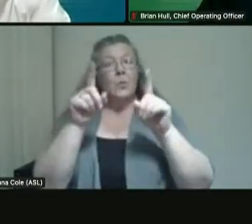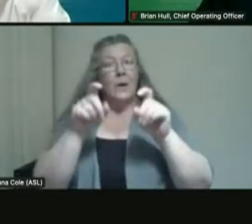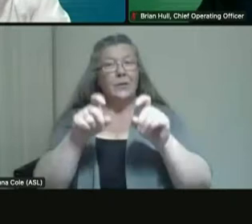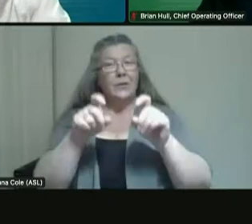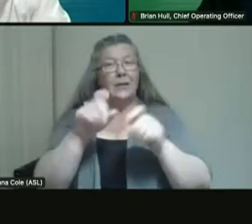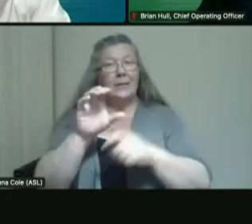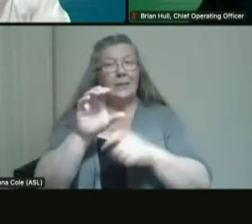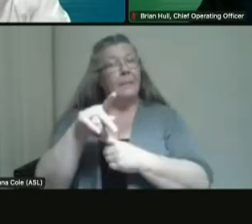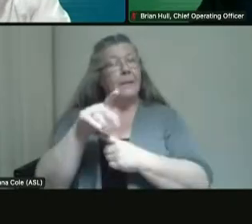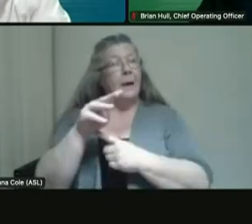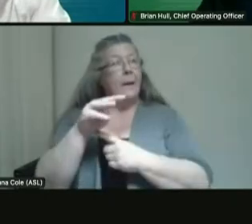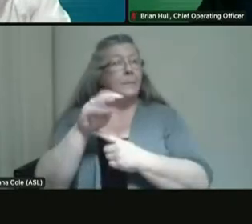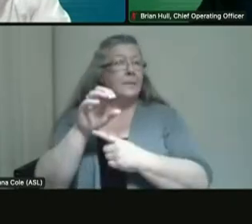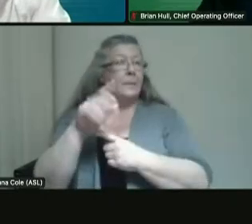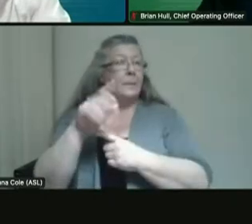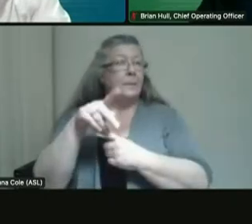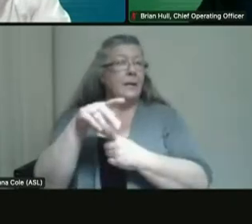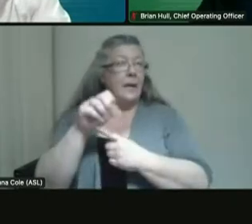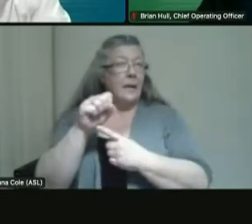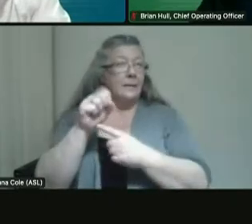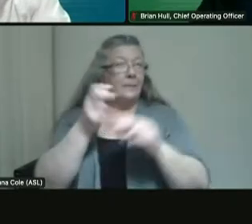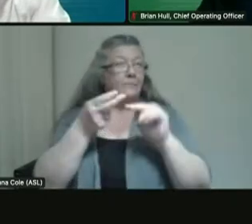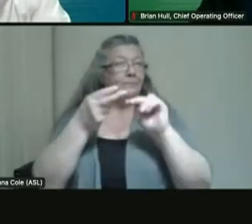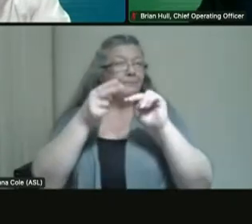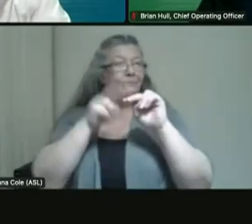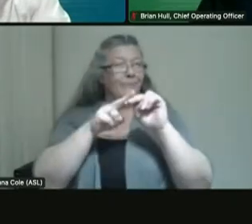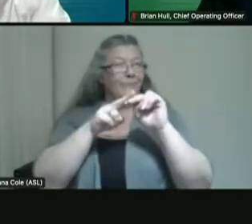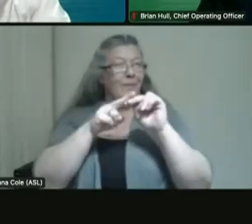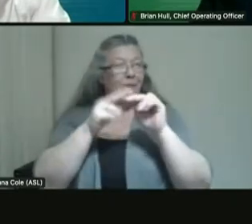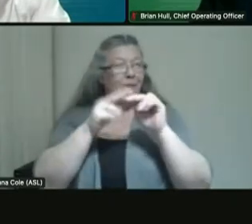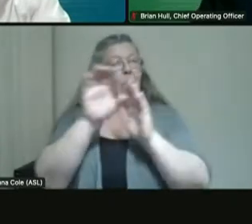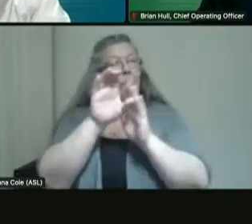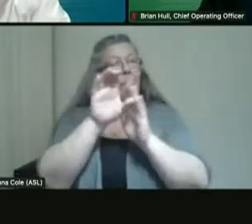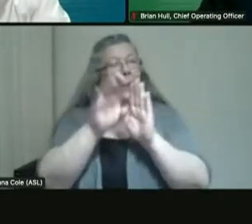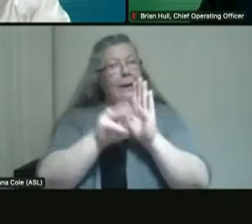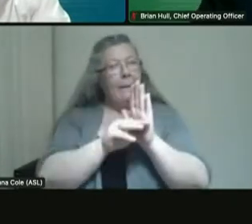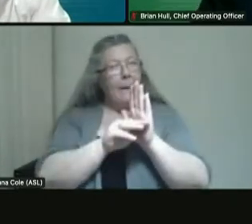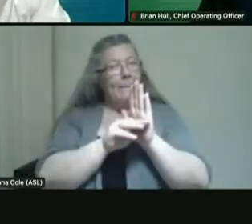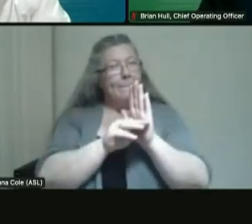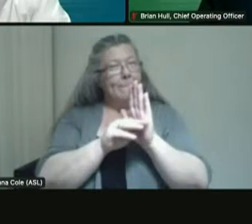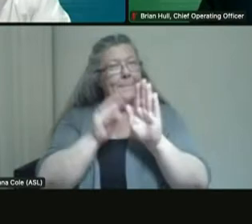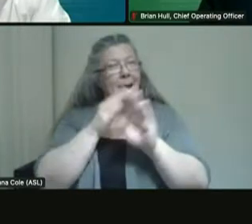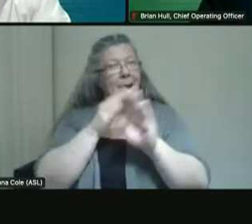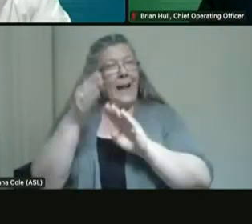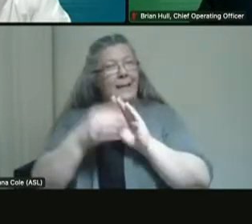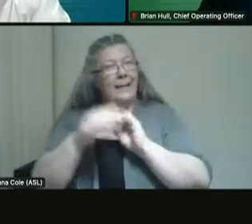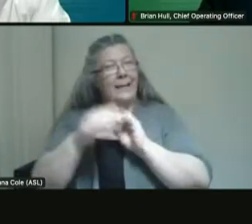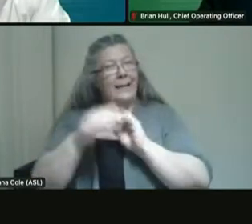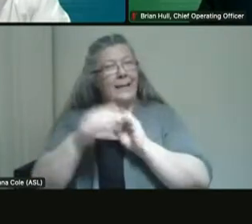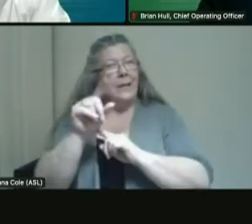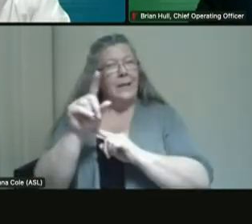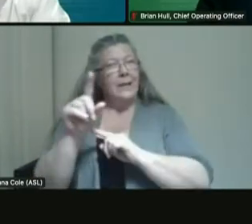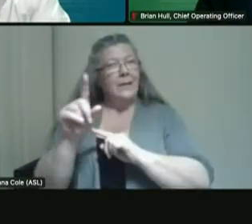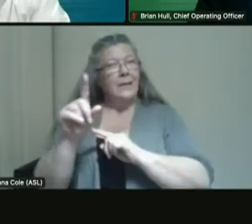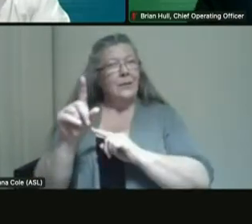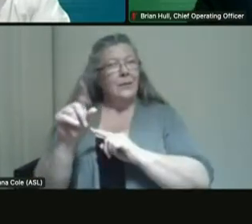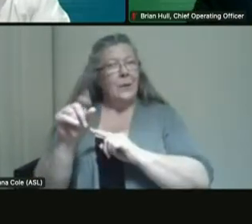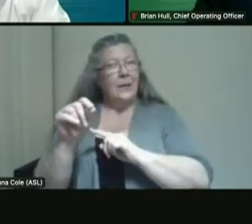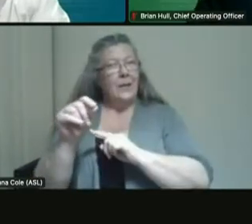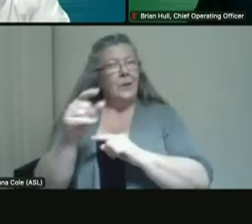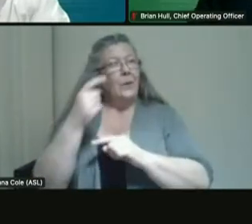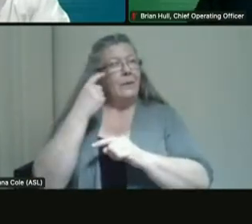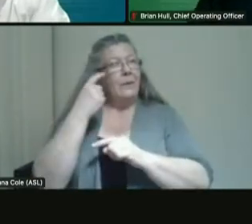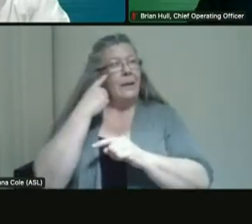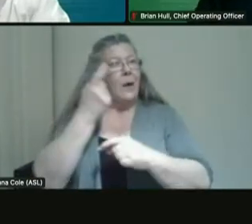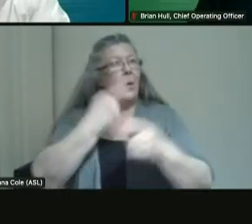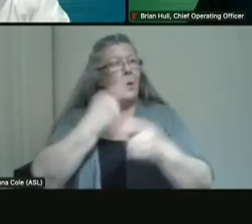out the benchmark curriculum ending in 2019-2020. It seems the district is already planning to replace this curriculum, at